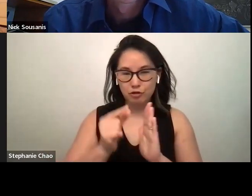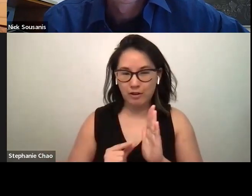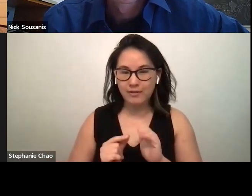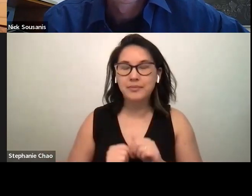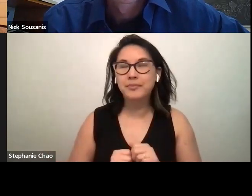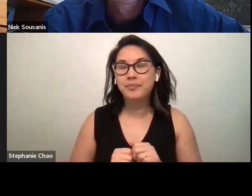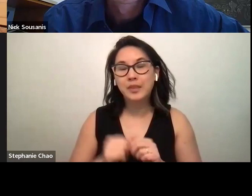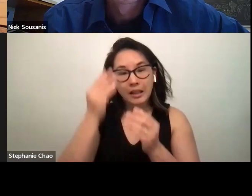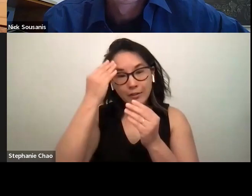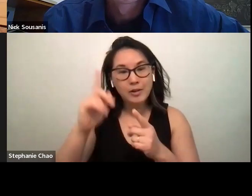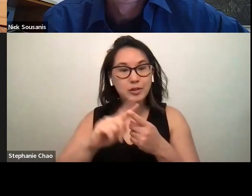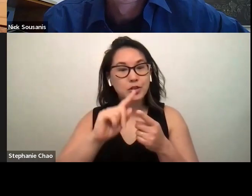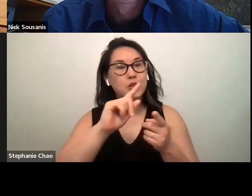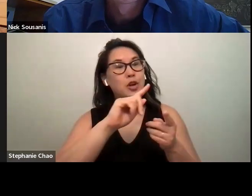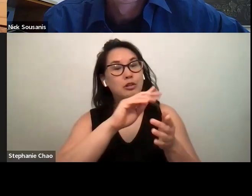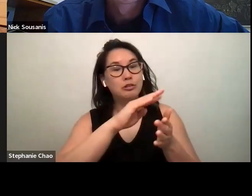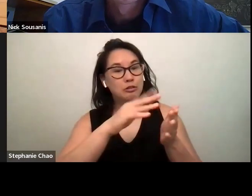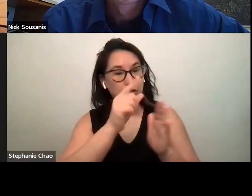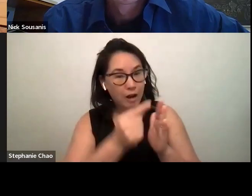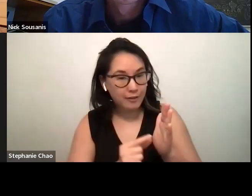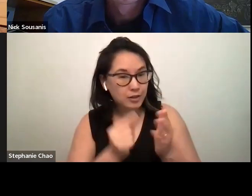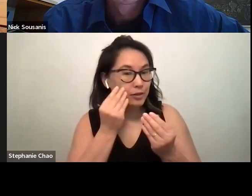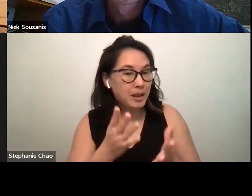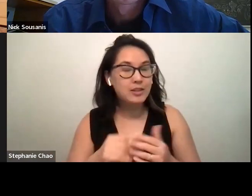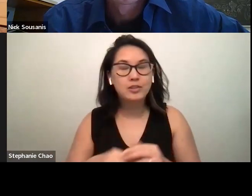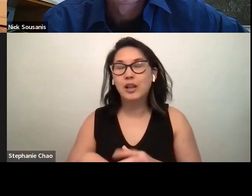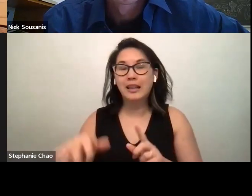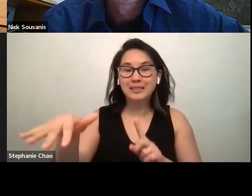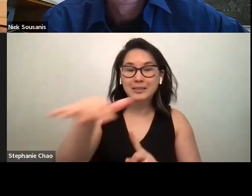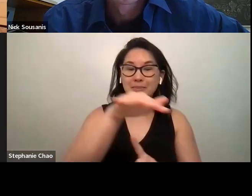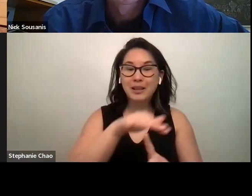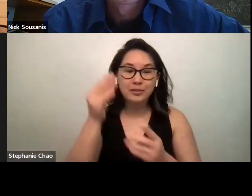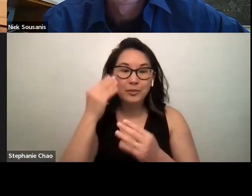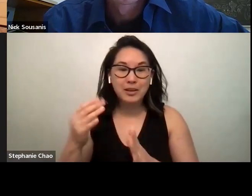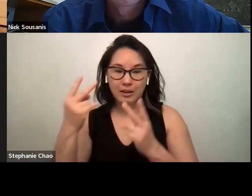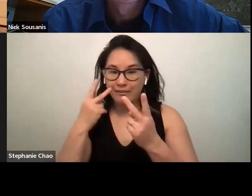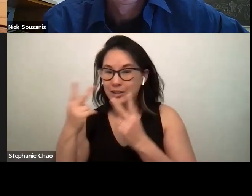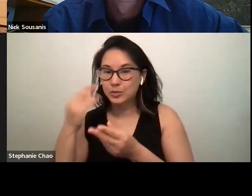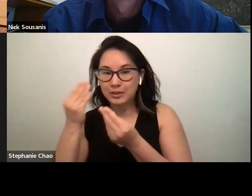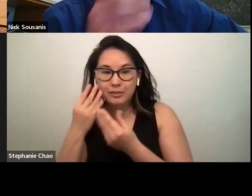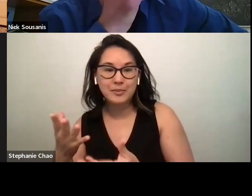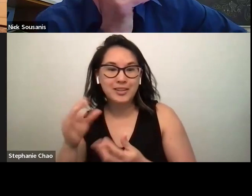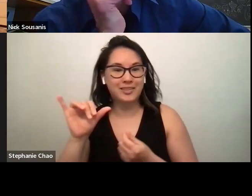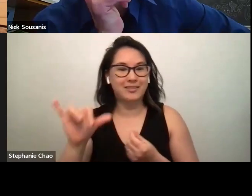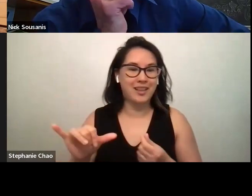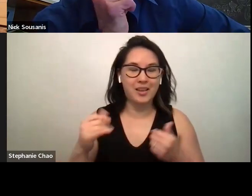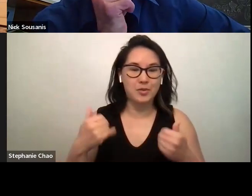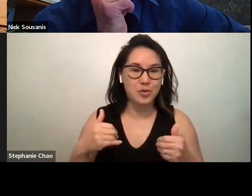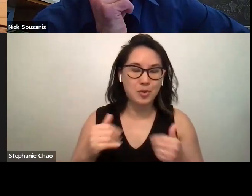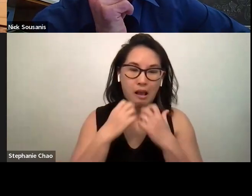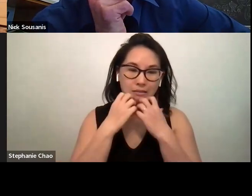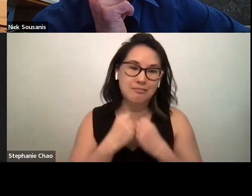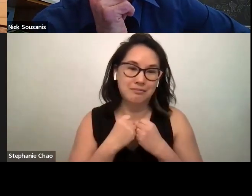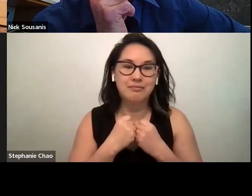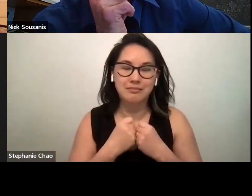graphical information, spatial information, visual information. These are all really near and dear to my heart,